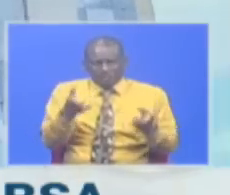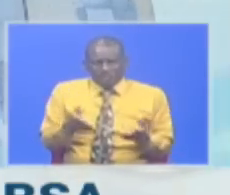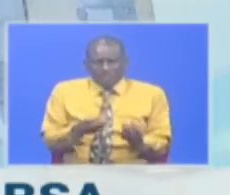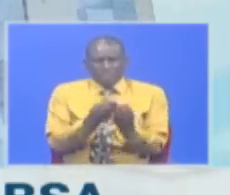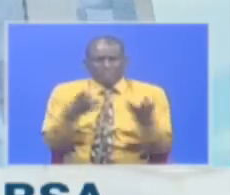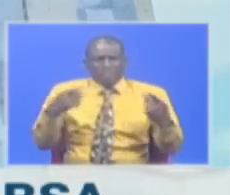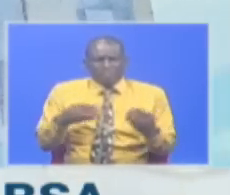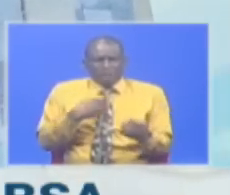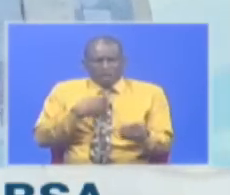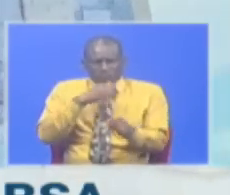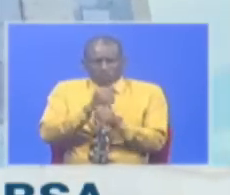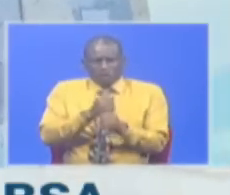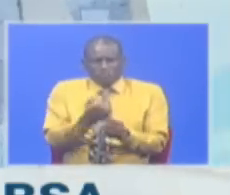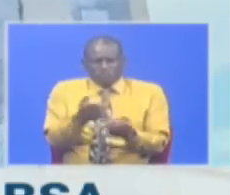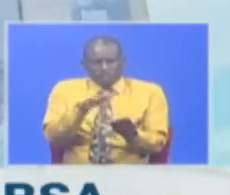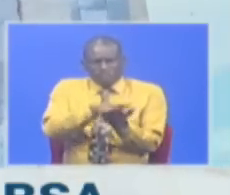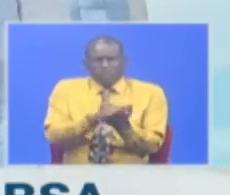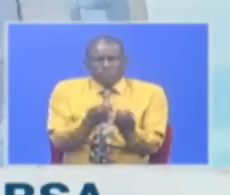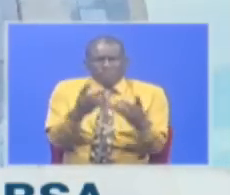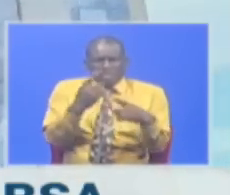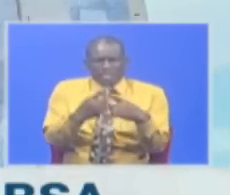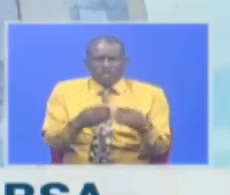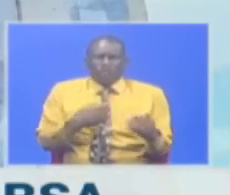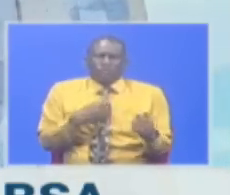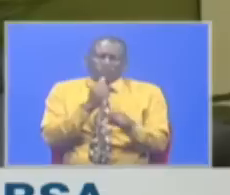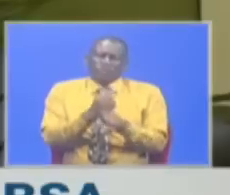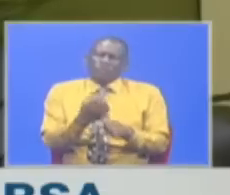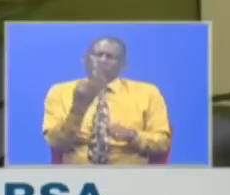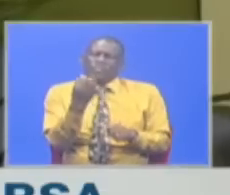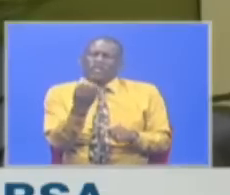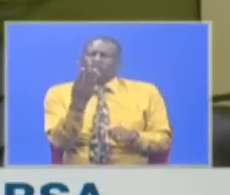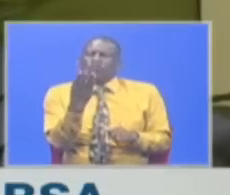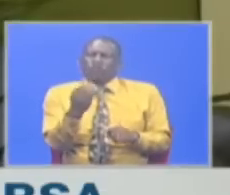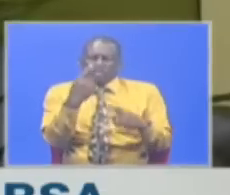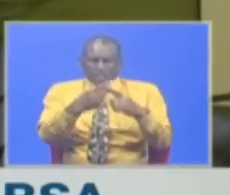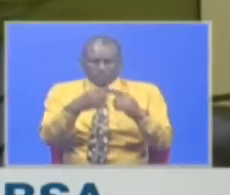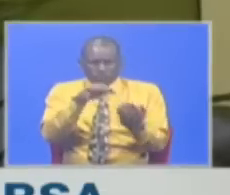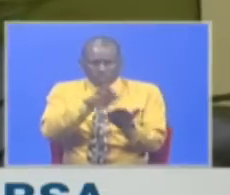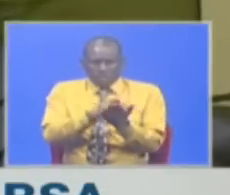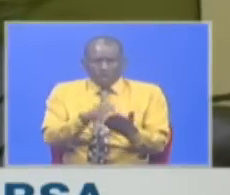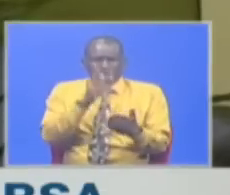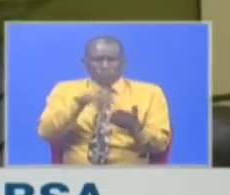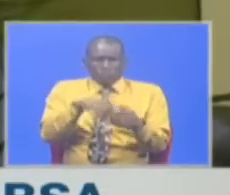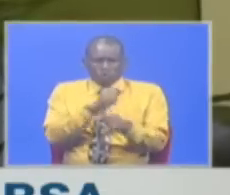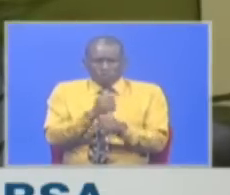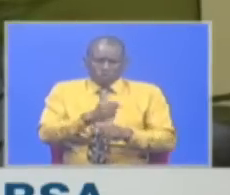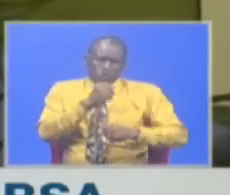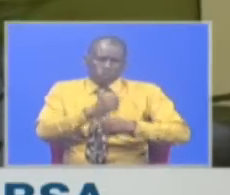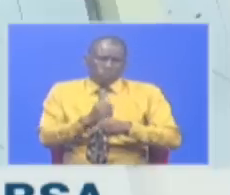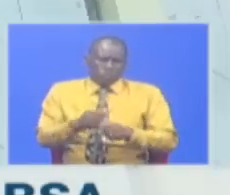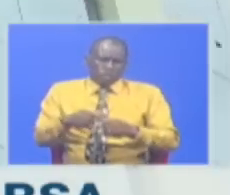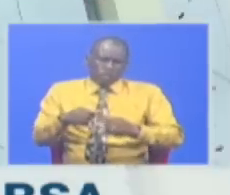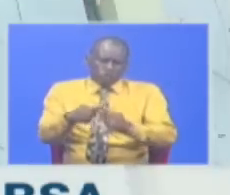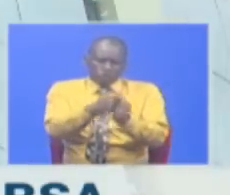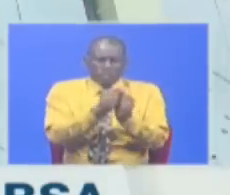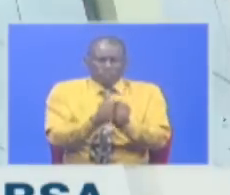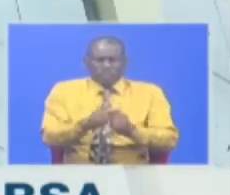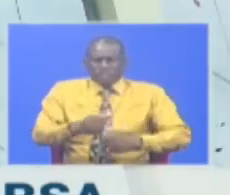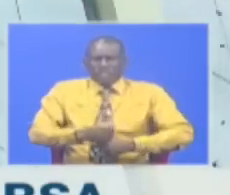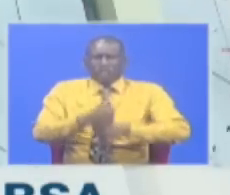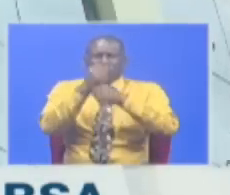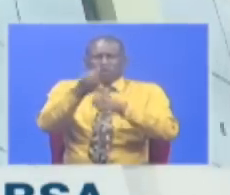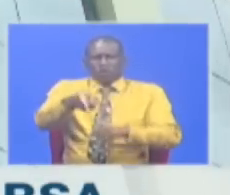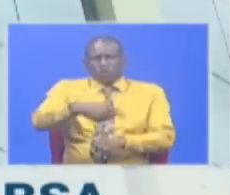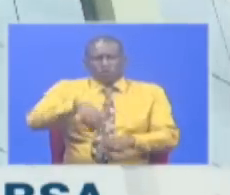for the bank many years. We have colleagues who have worked 30, 40 years for the bank. So what we are doing is we are working closely with all the stakeholders. We celebrate